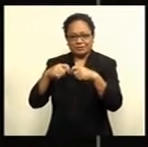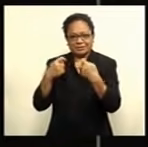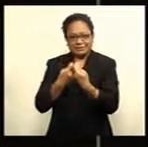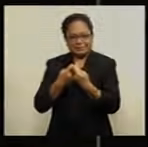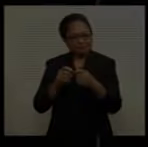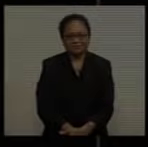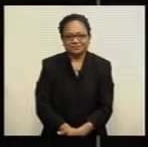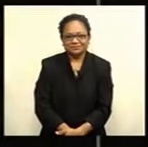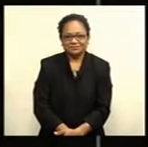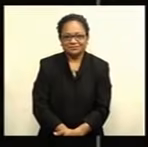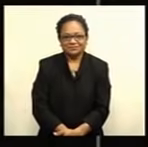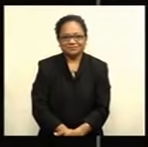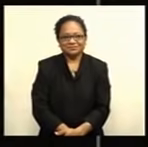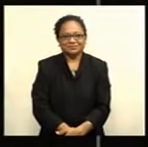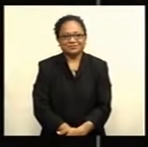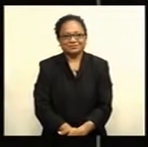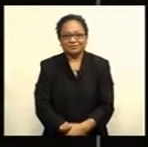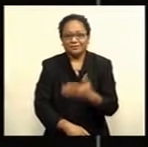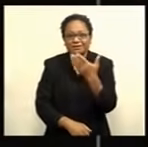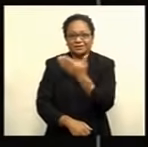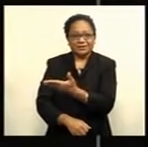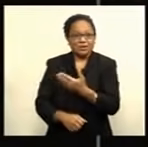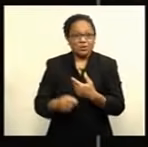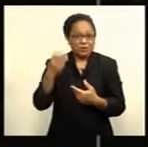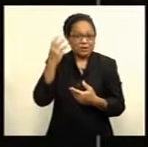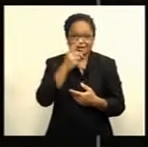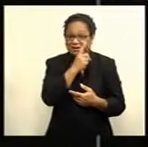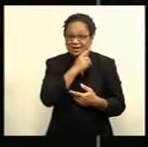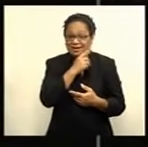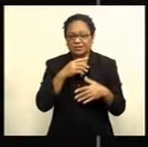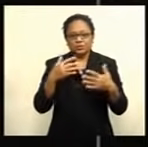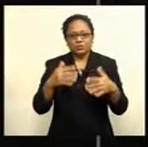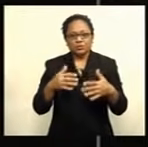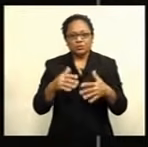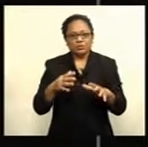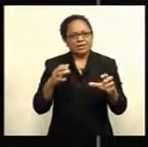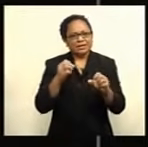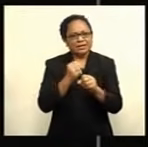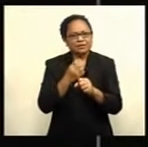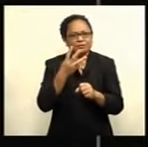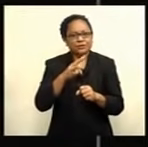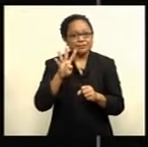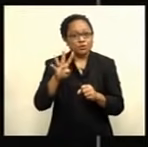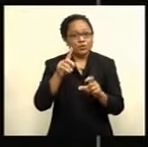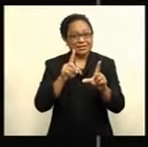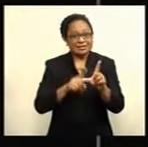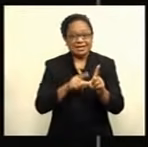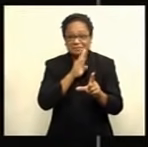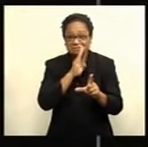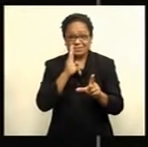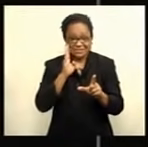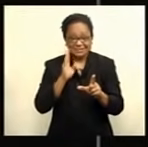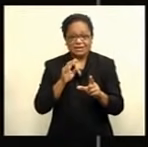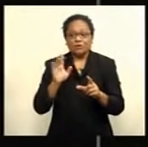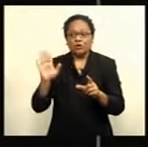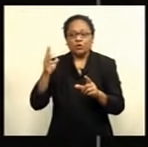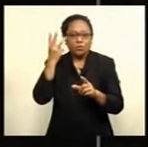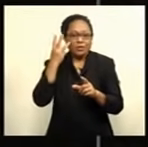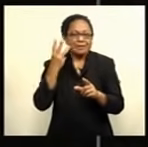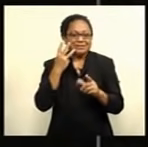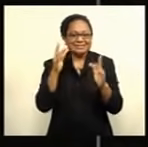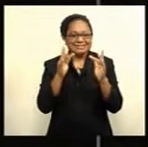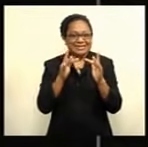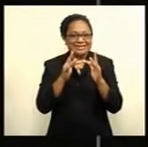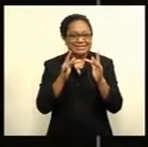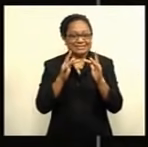to the season. Emma Raducanu ended Britain's 44-year drought for women's Grand Slam singles